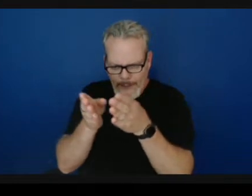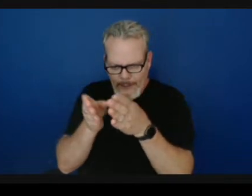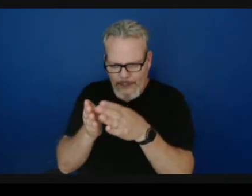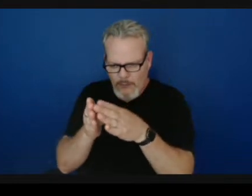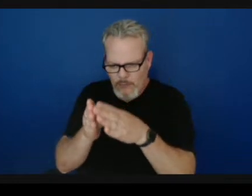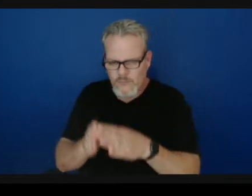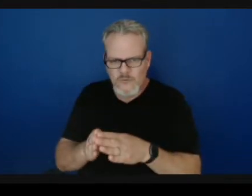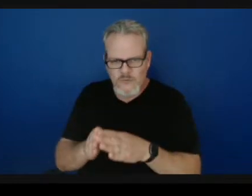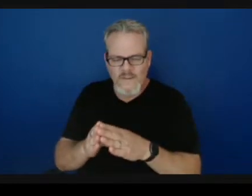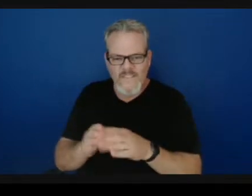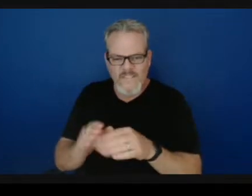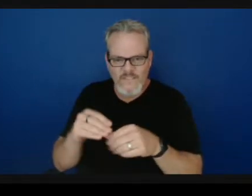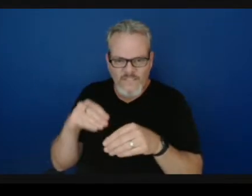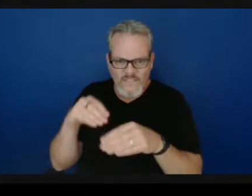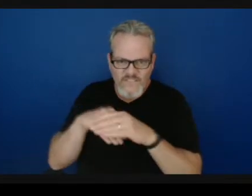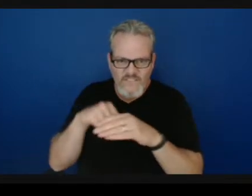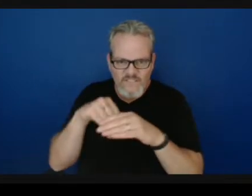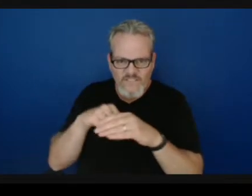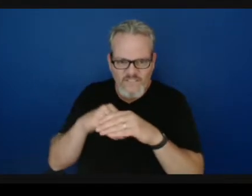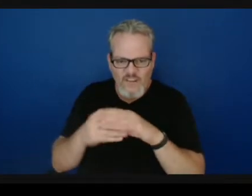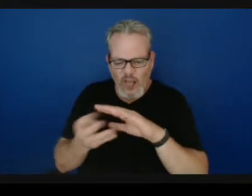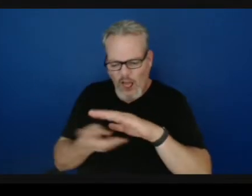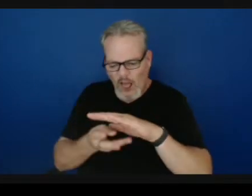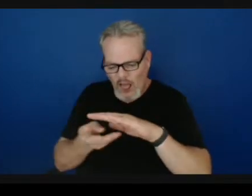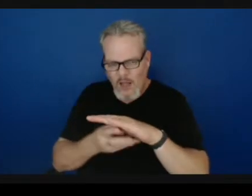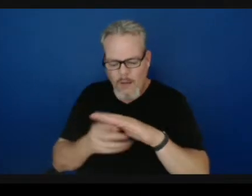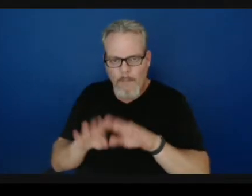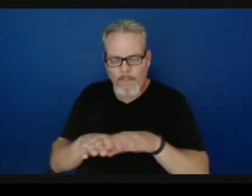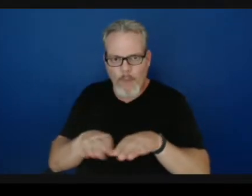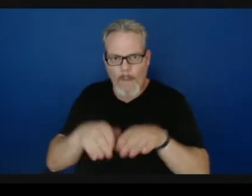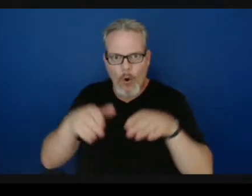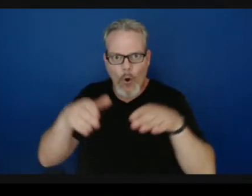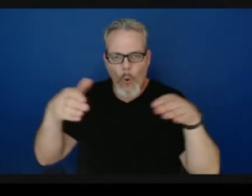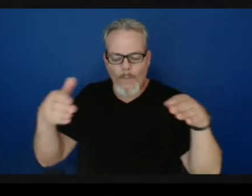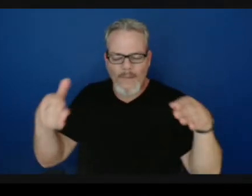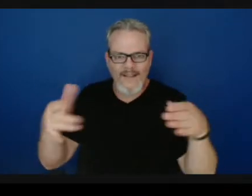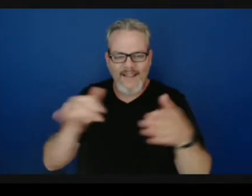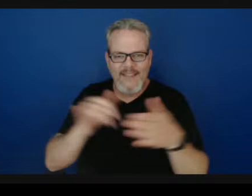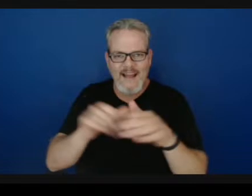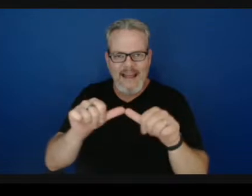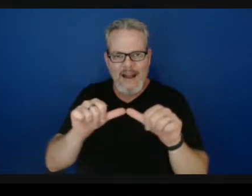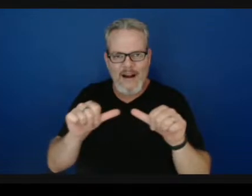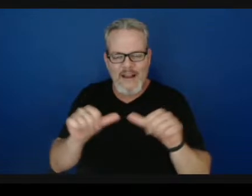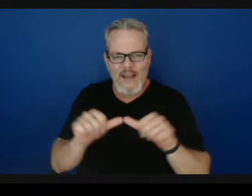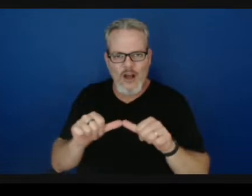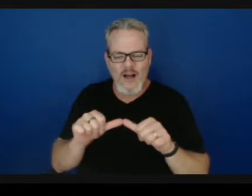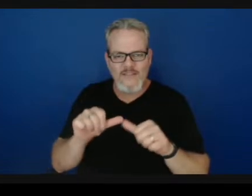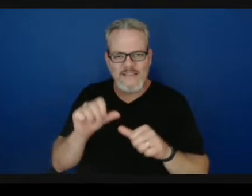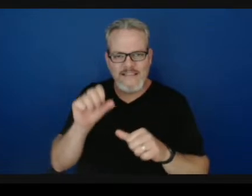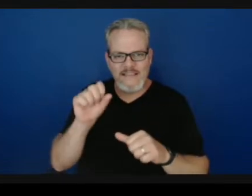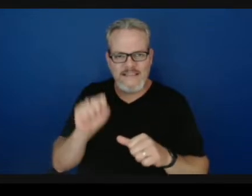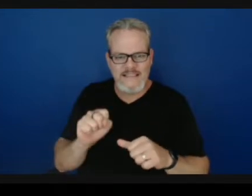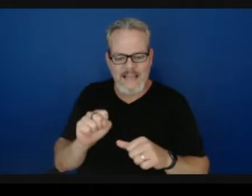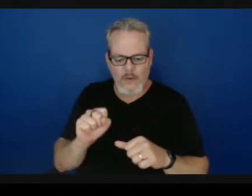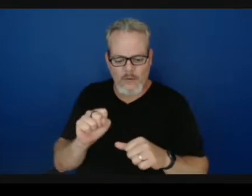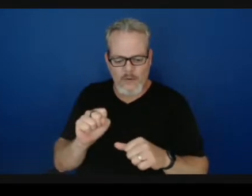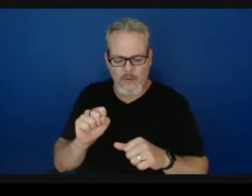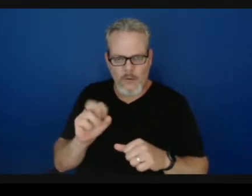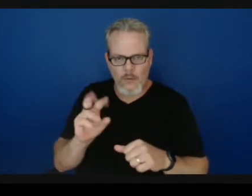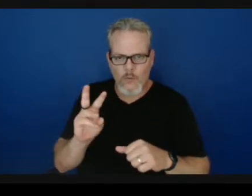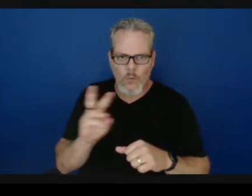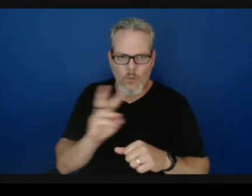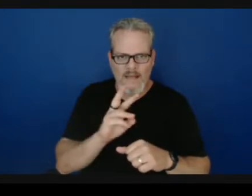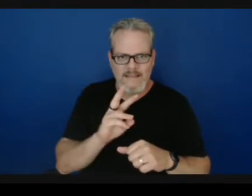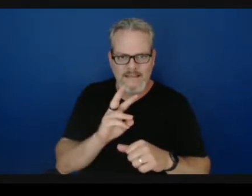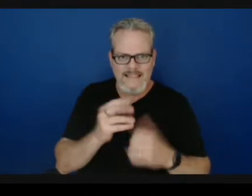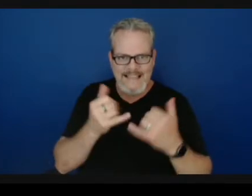summit, filled the southwest rift, popped open the southwest rift that's full to bursting, clearly. And now it's refilling back to the east rift